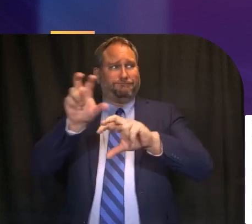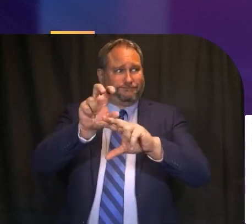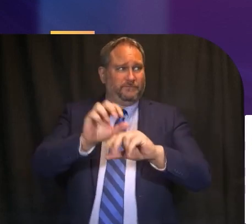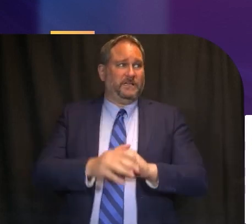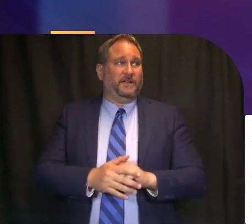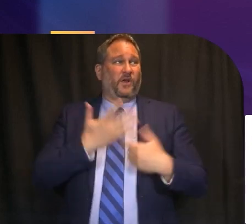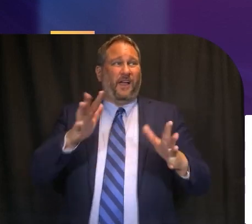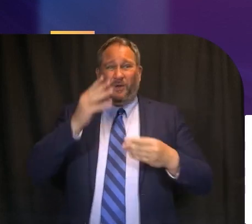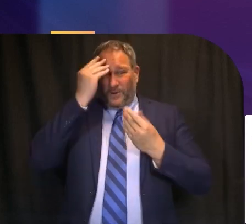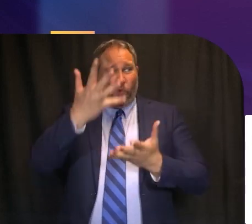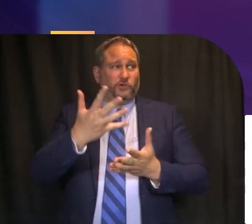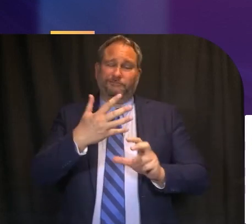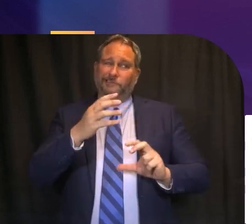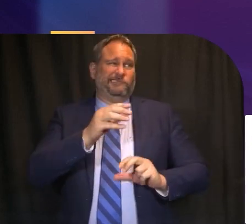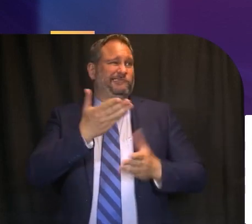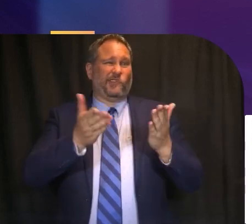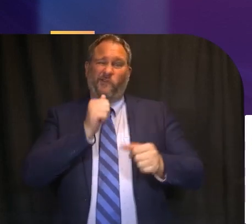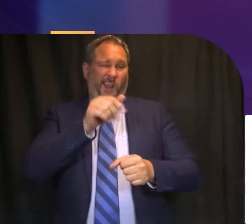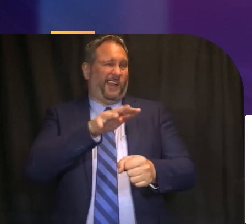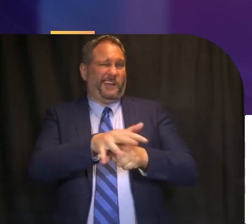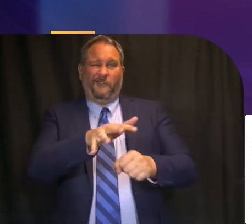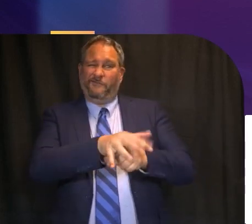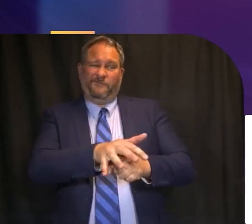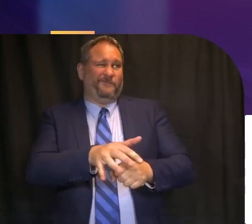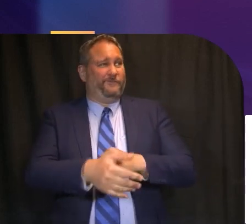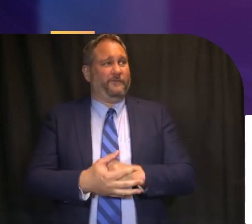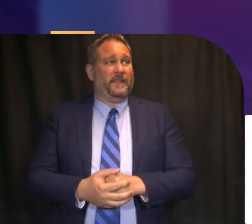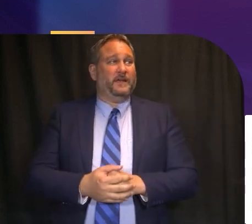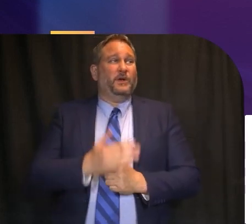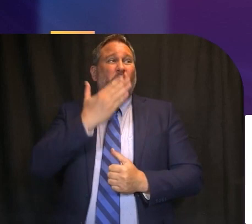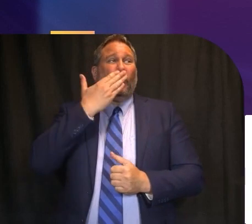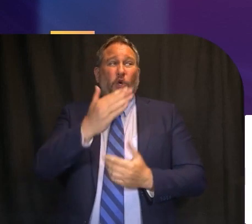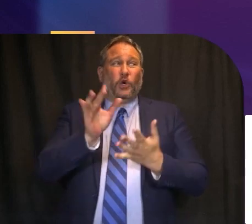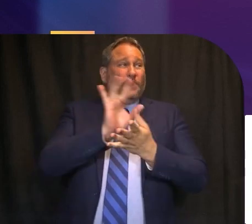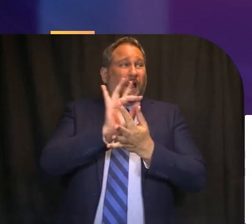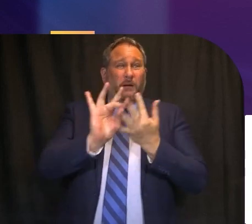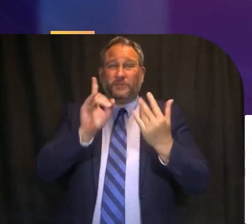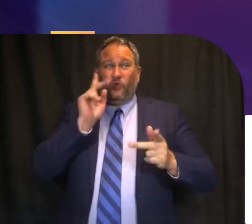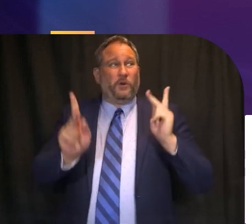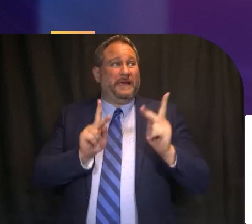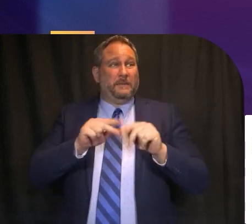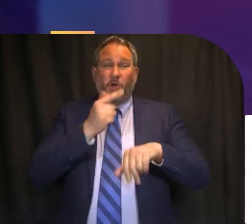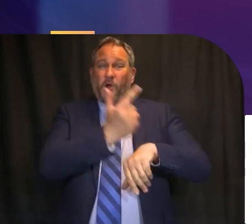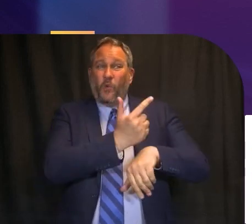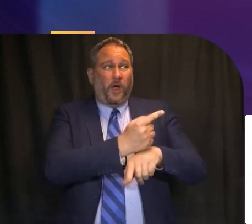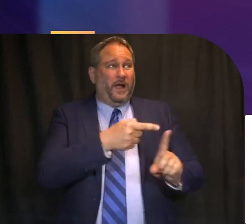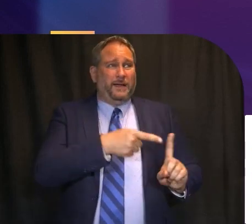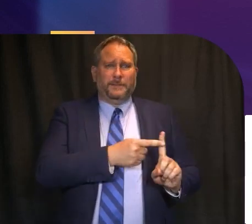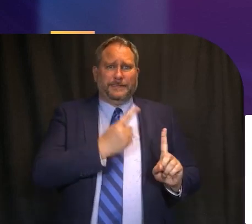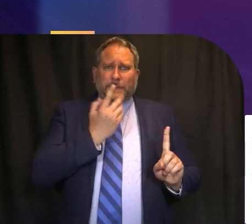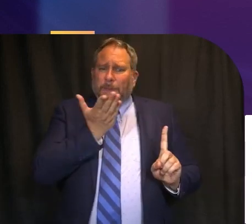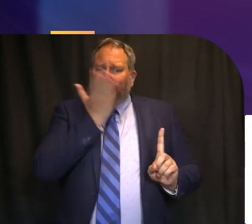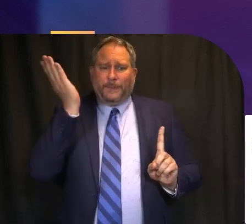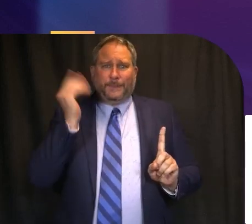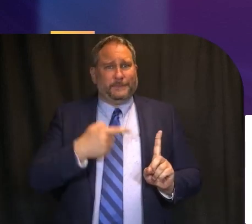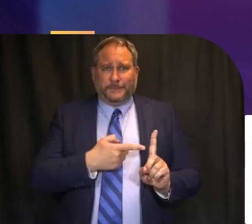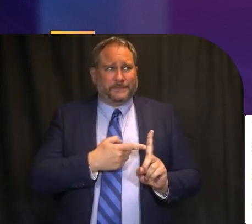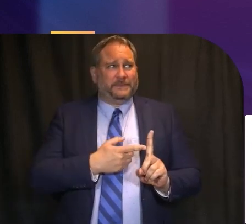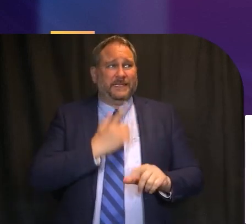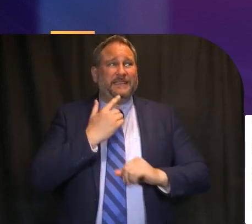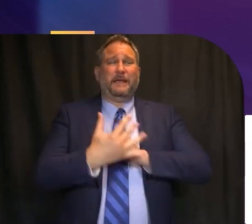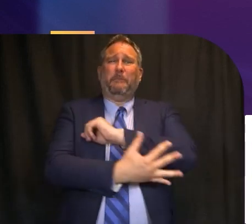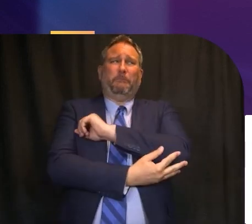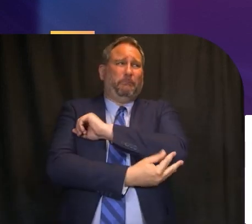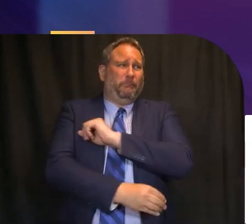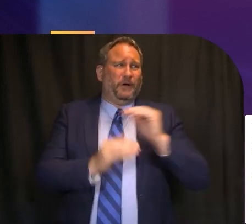options for disabled veterans on Guam. And so the poverty trap faced by so many disabled people is even bigger for folks on Guam.